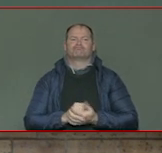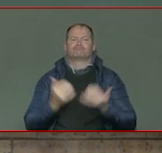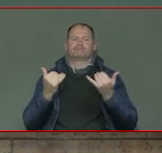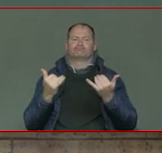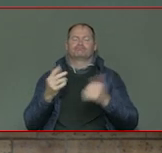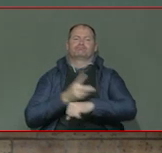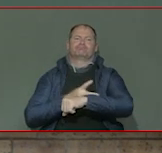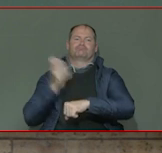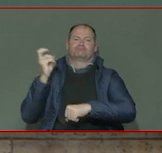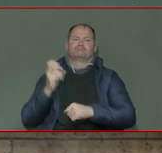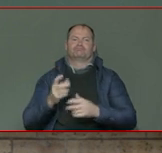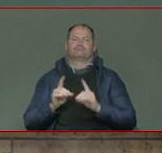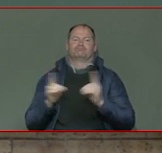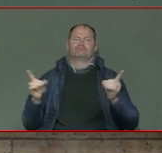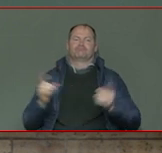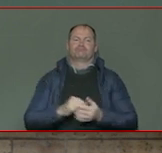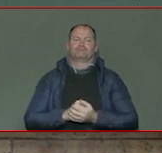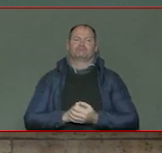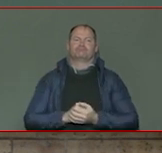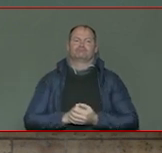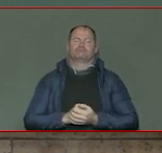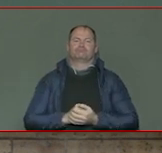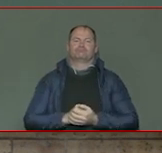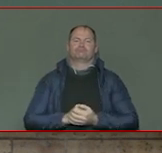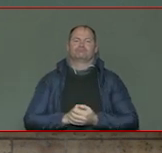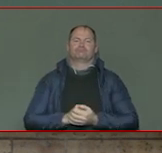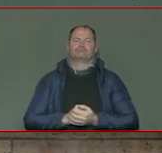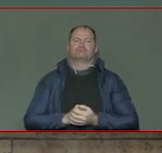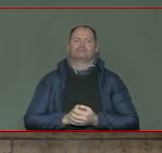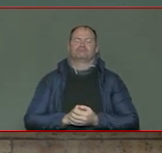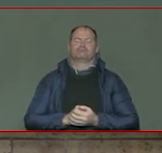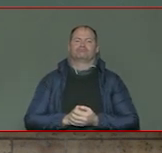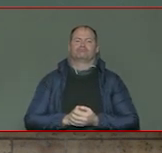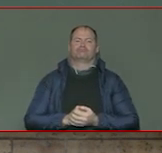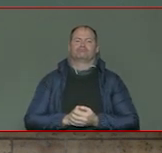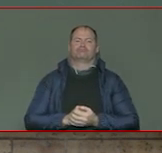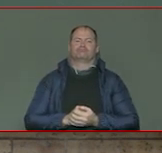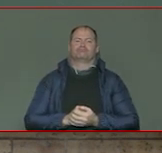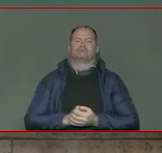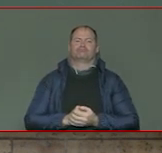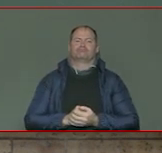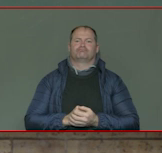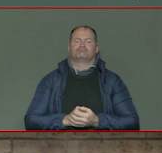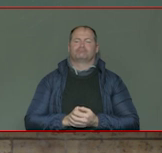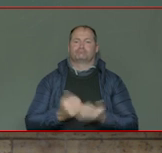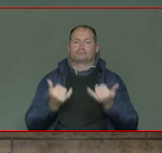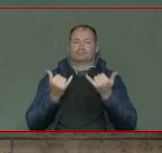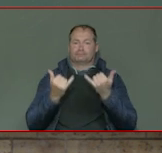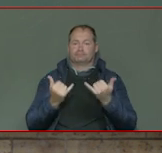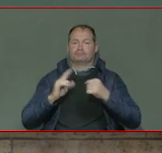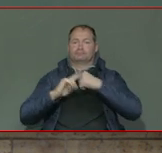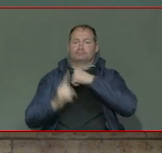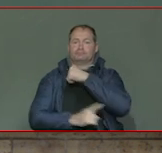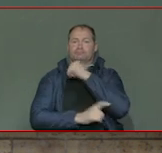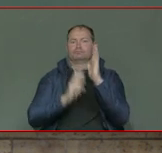derivative. Is that clear? Are you happy with it? Right. Now I'm going to do the last